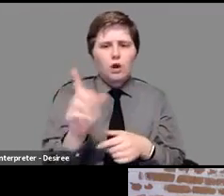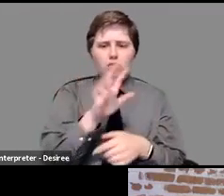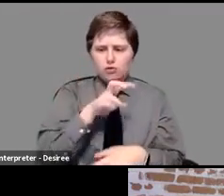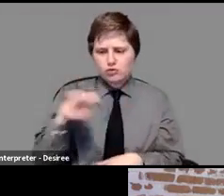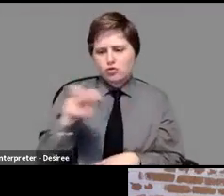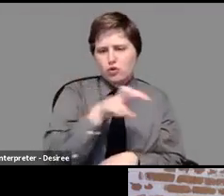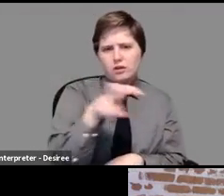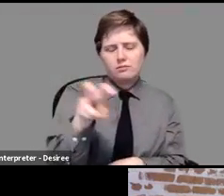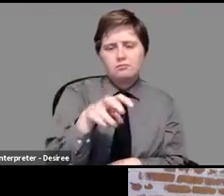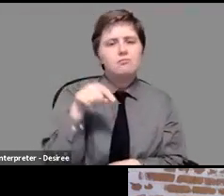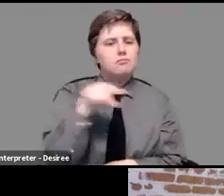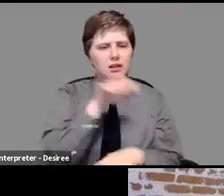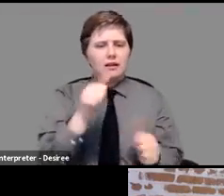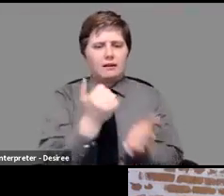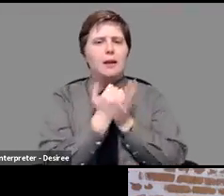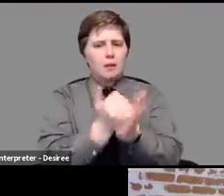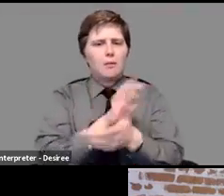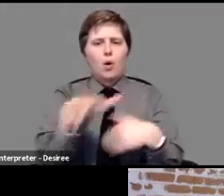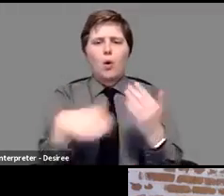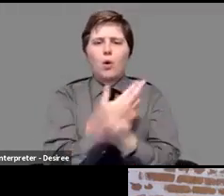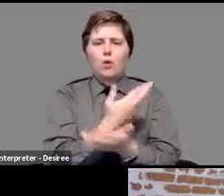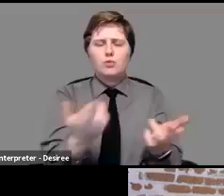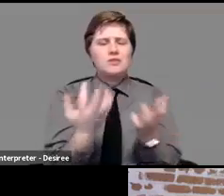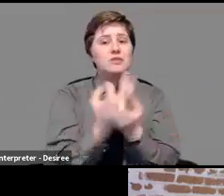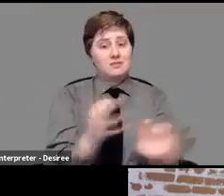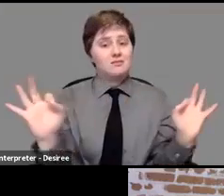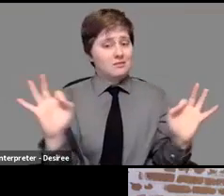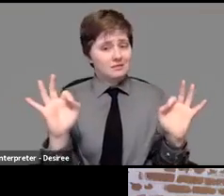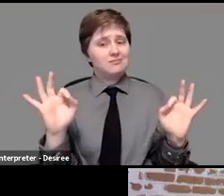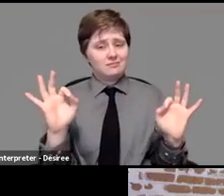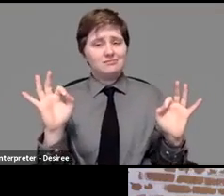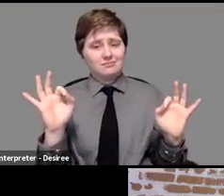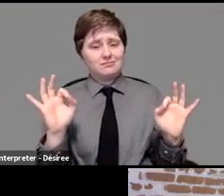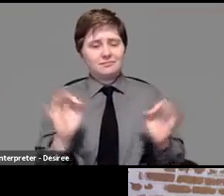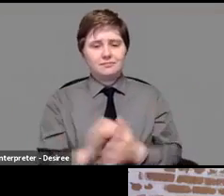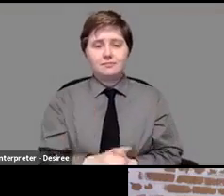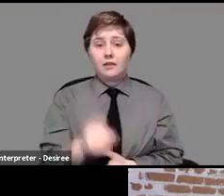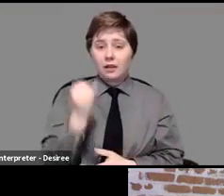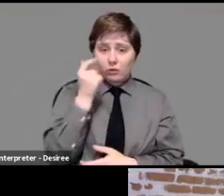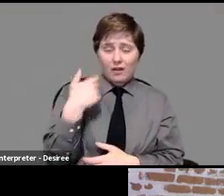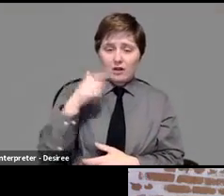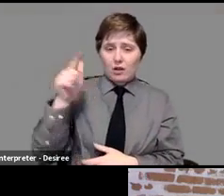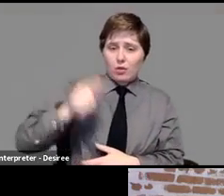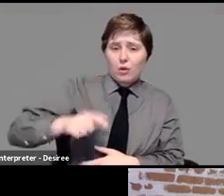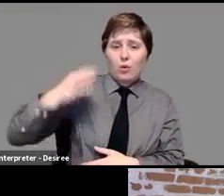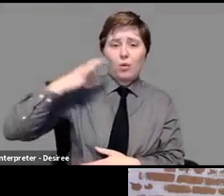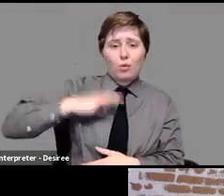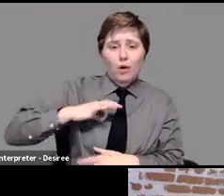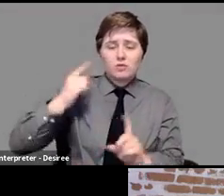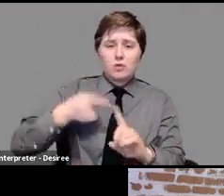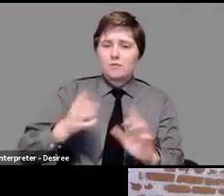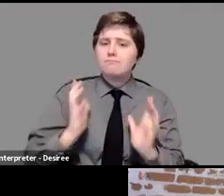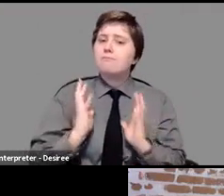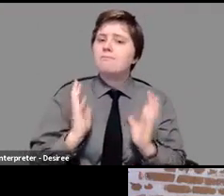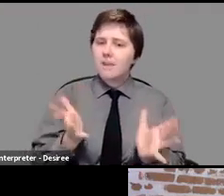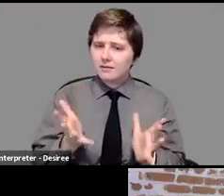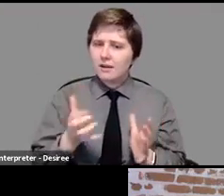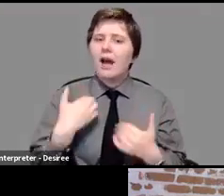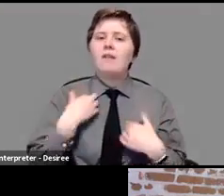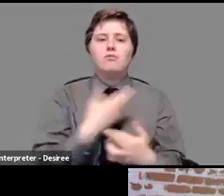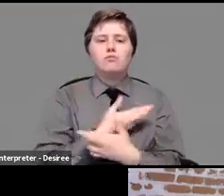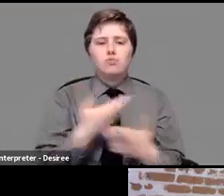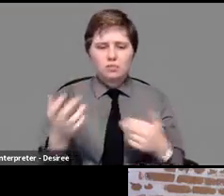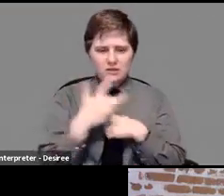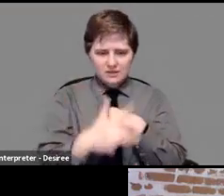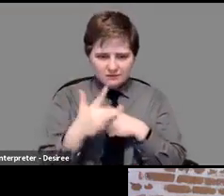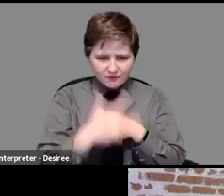journey, they can help you, and all the resources are free. Now, if you have low credit score, that is okay. They have resources